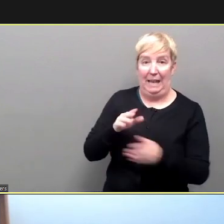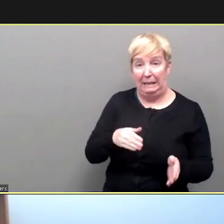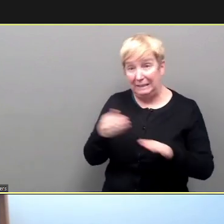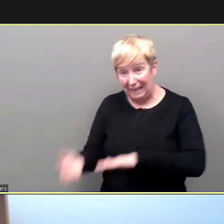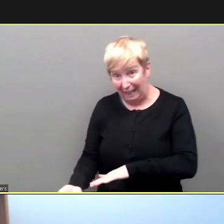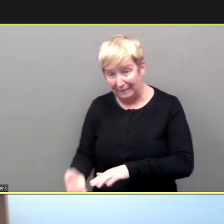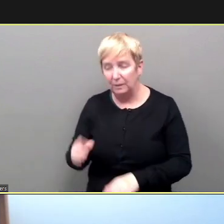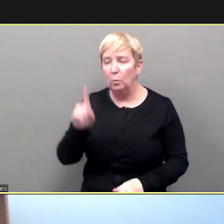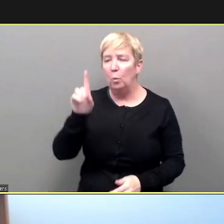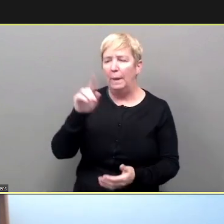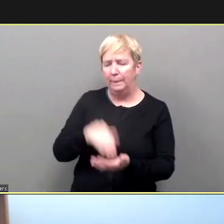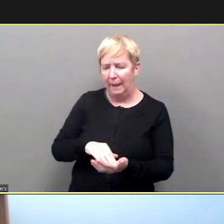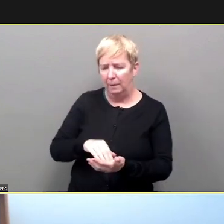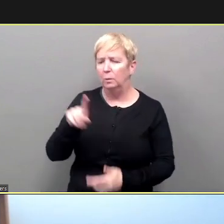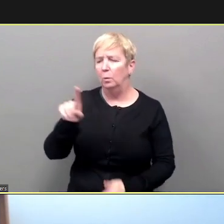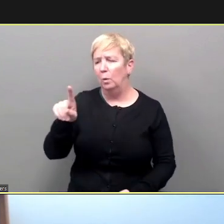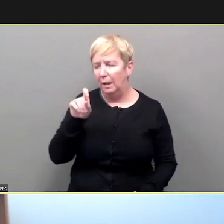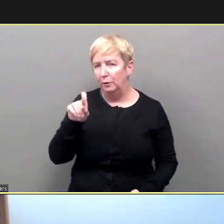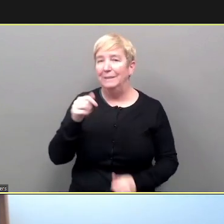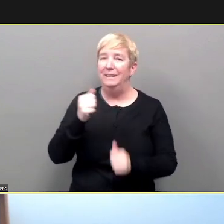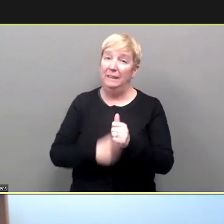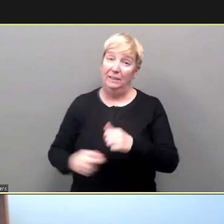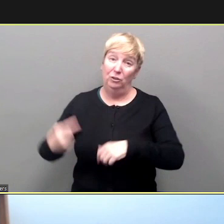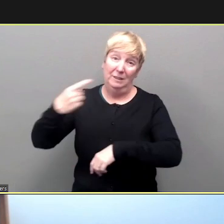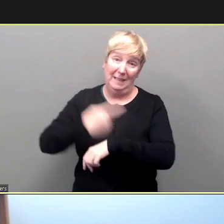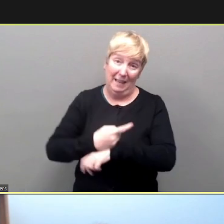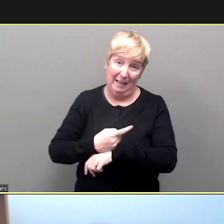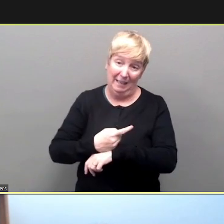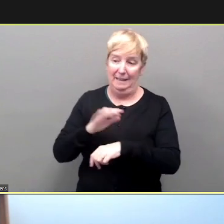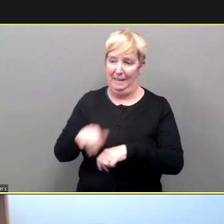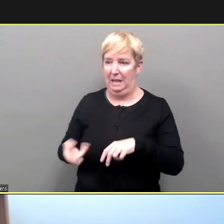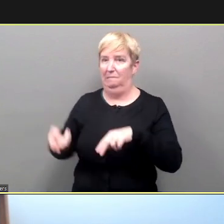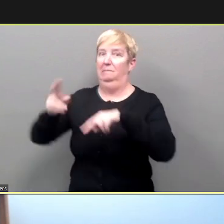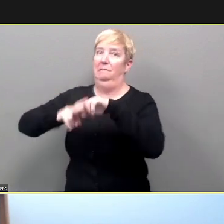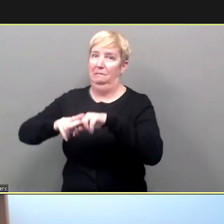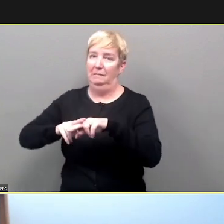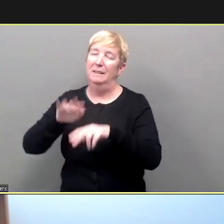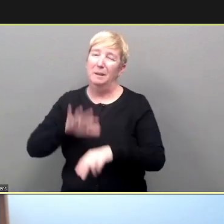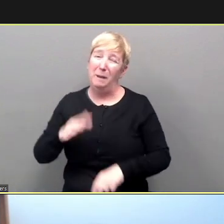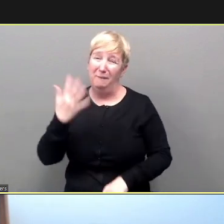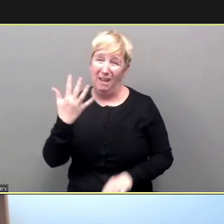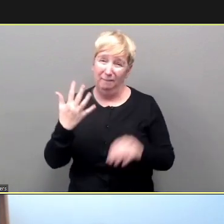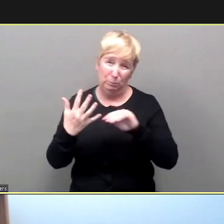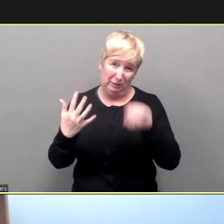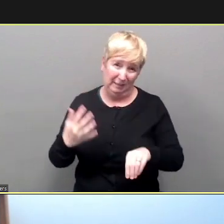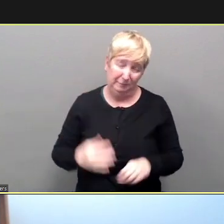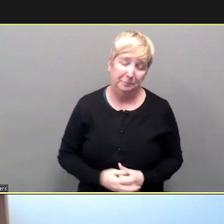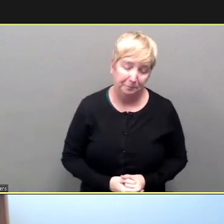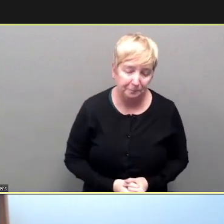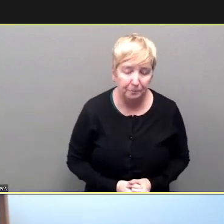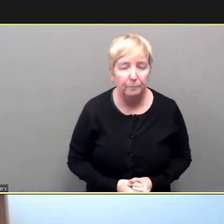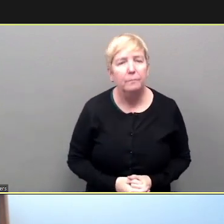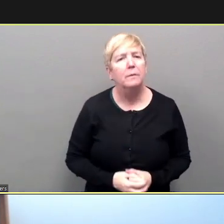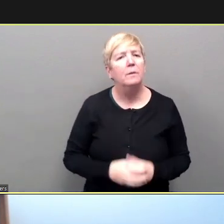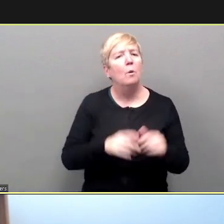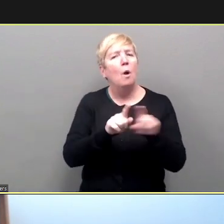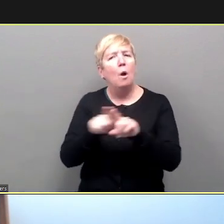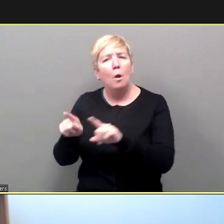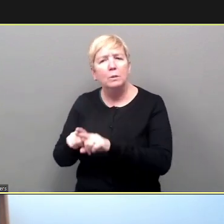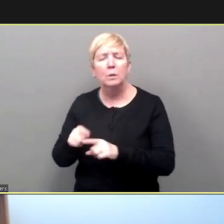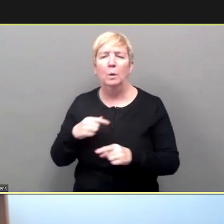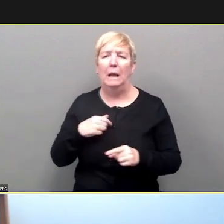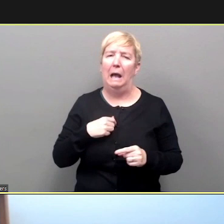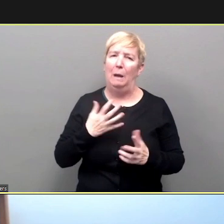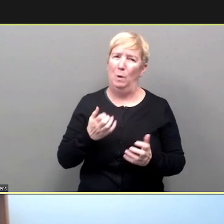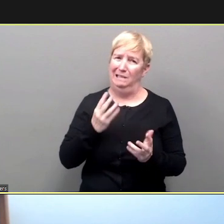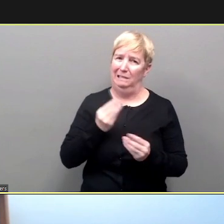about 1,100 per day, and this is up about 5%. I also want to mention, really